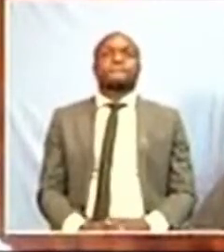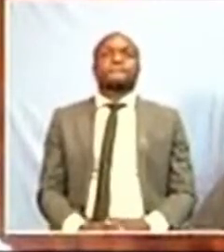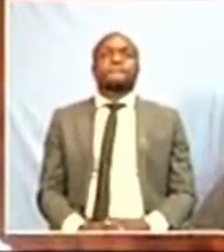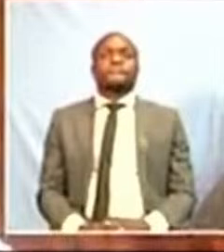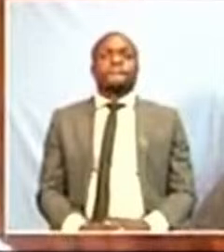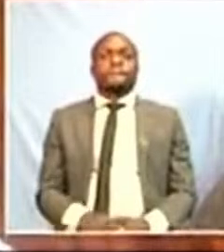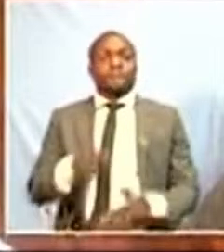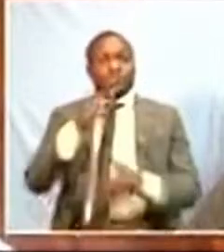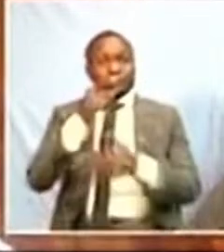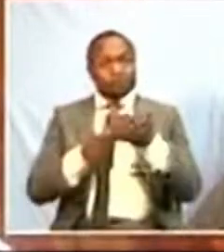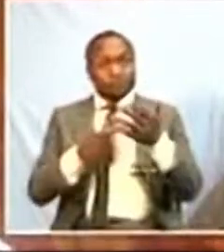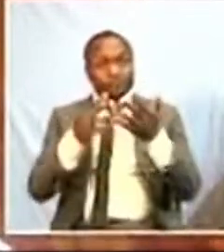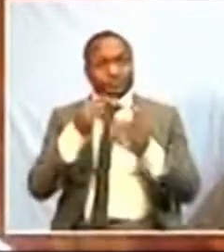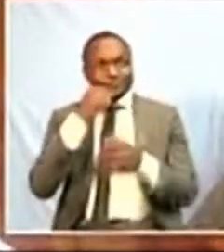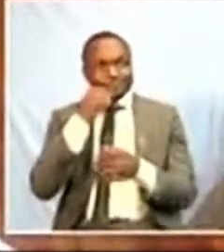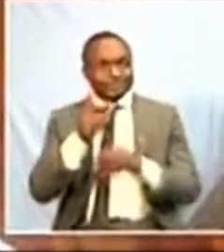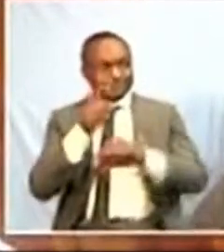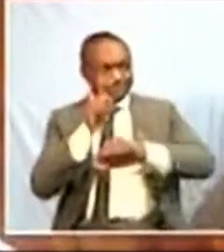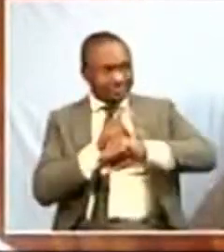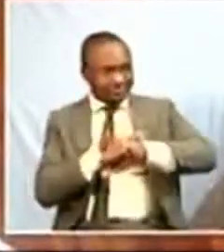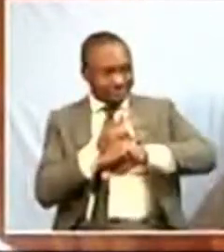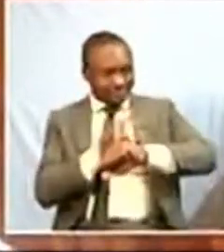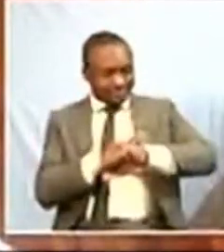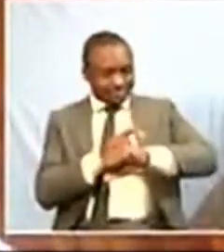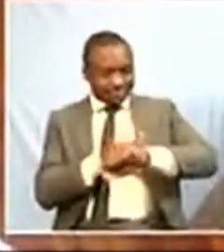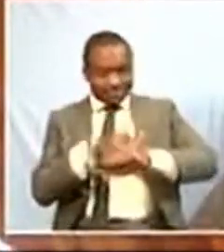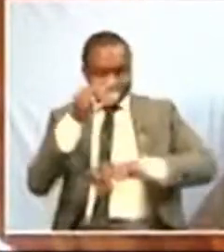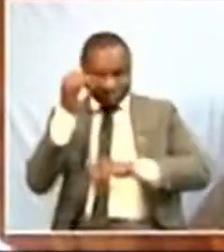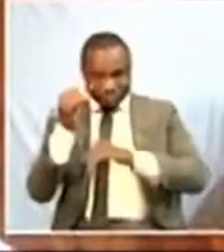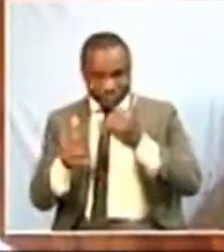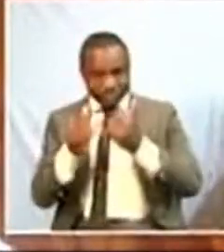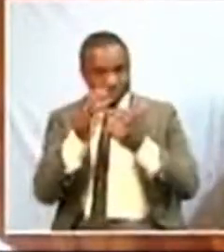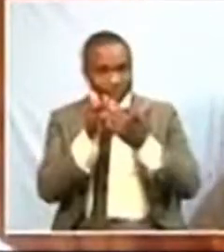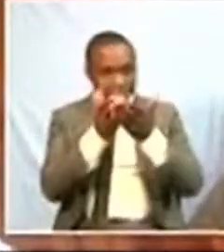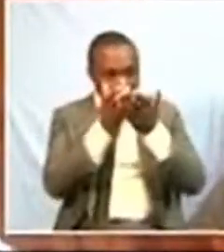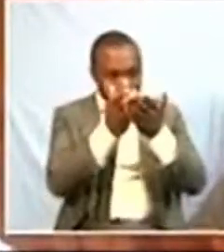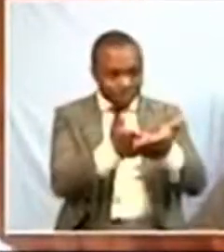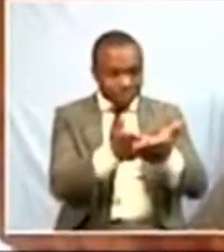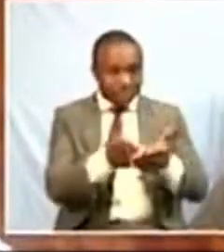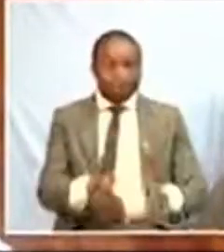Chair, what I wanted to mention is that at the time of completion and handover,